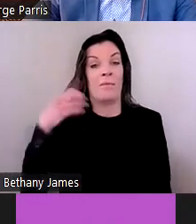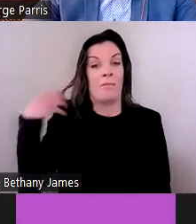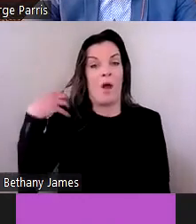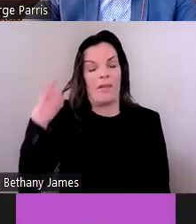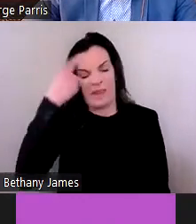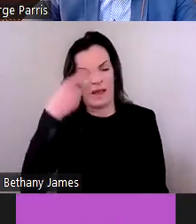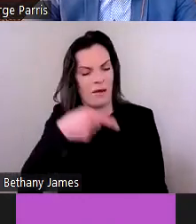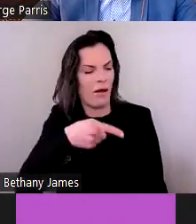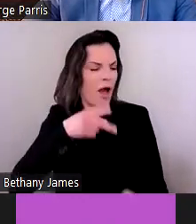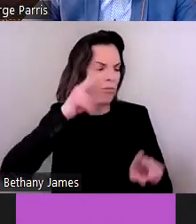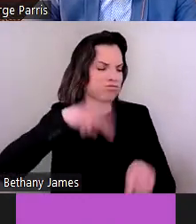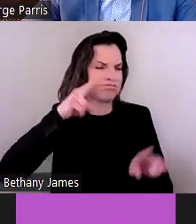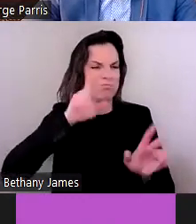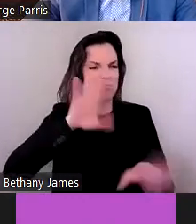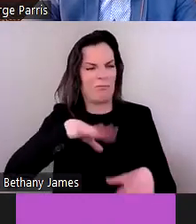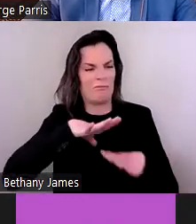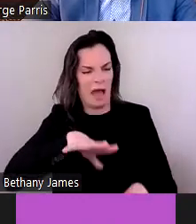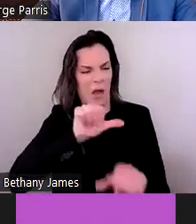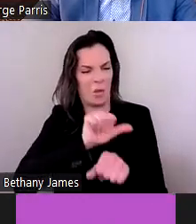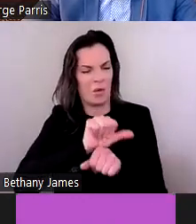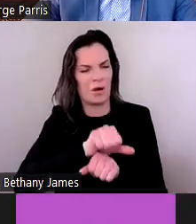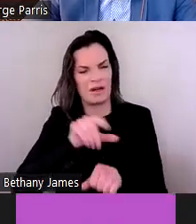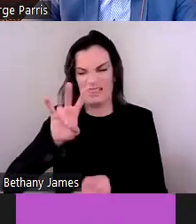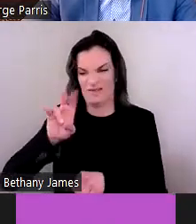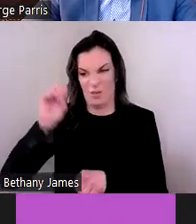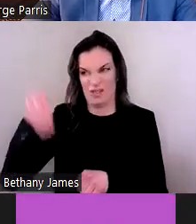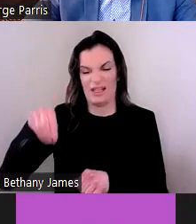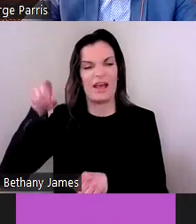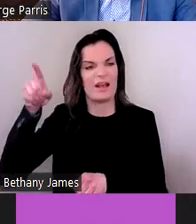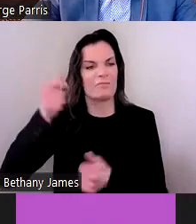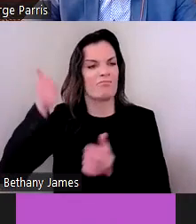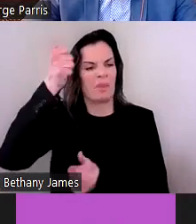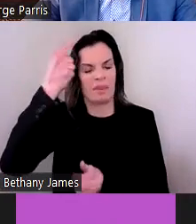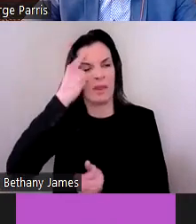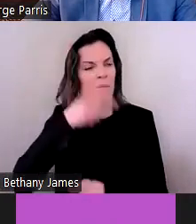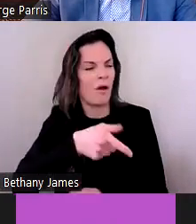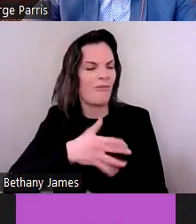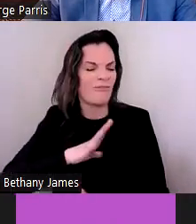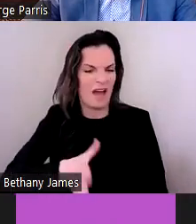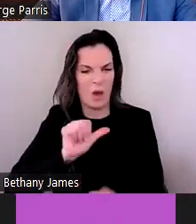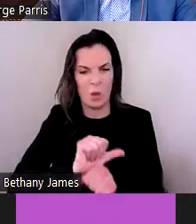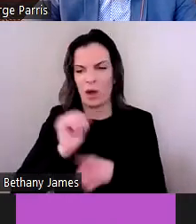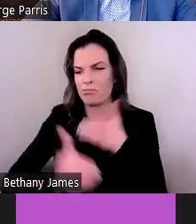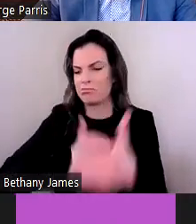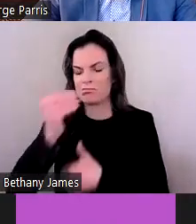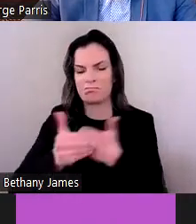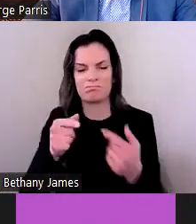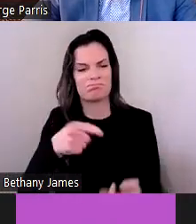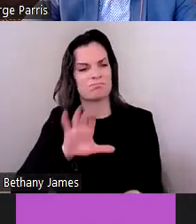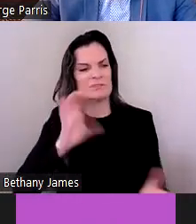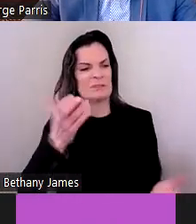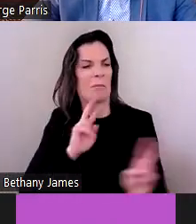28% healthy, as opposed to 76% think that the workplace is not